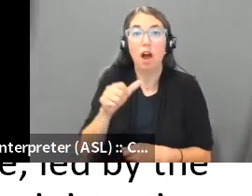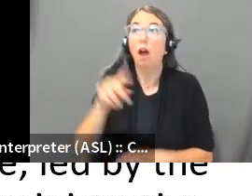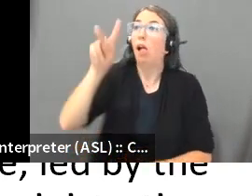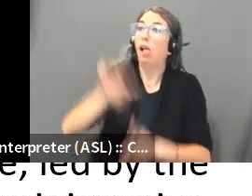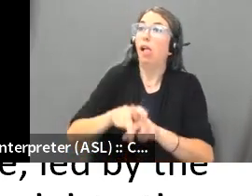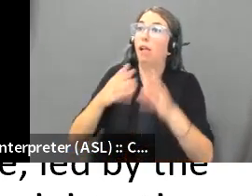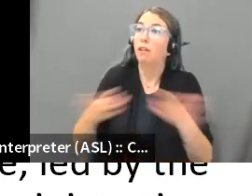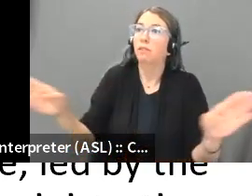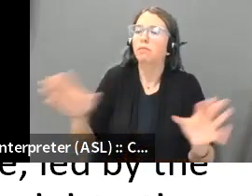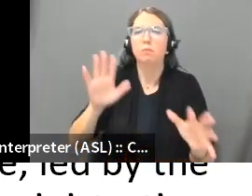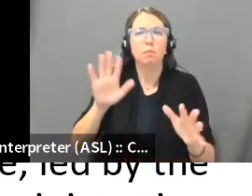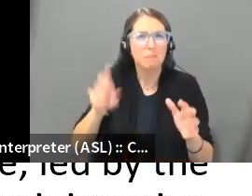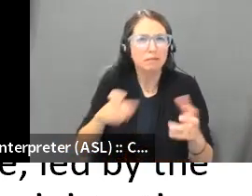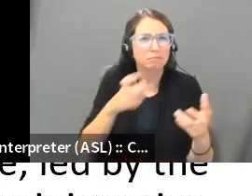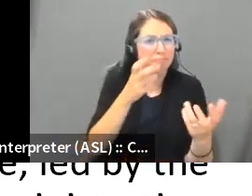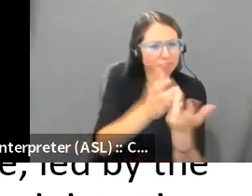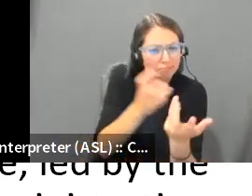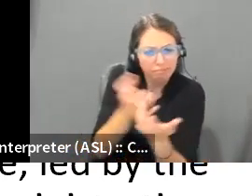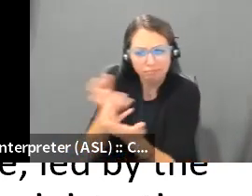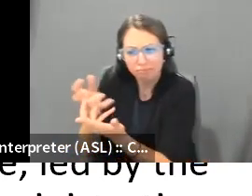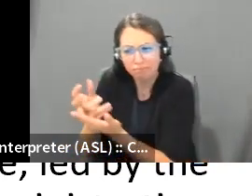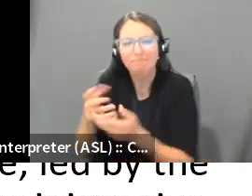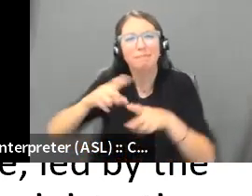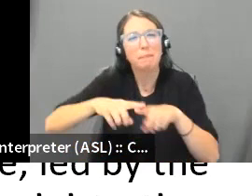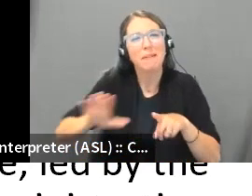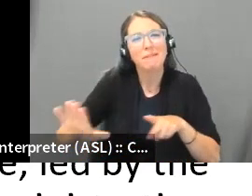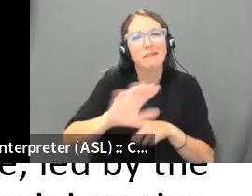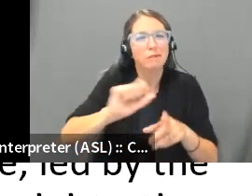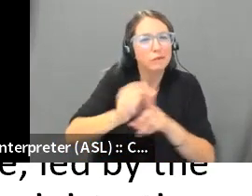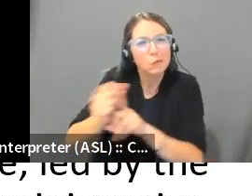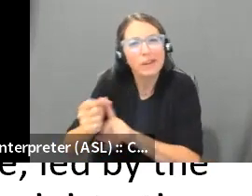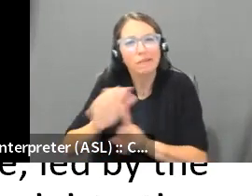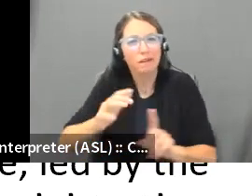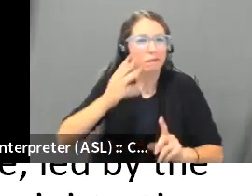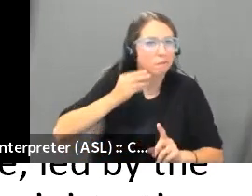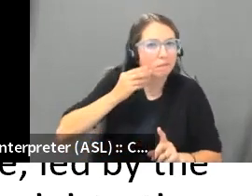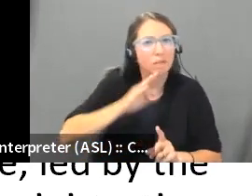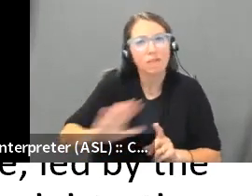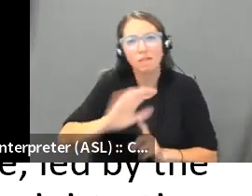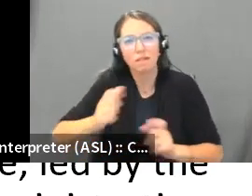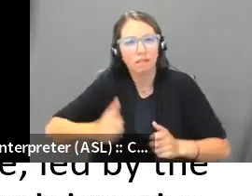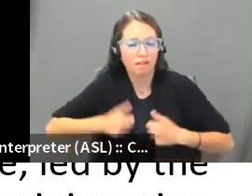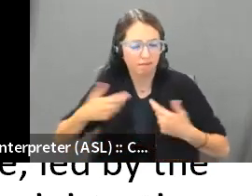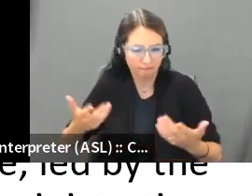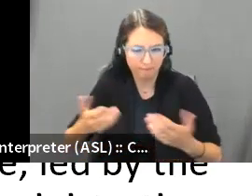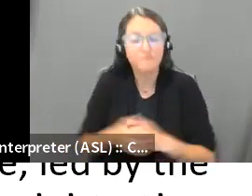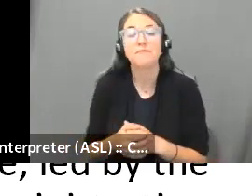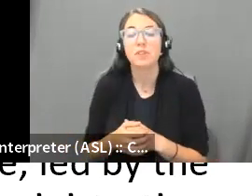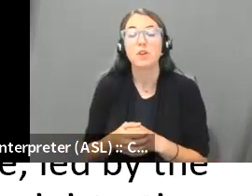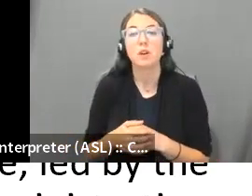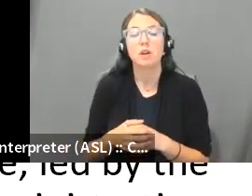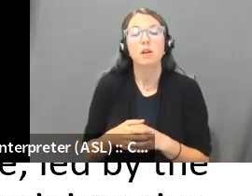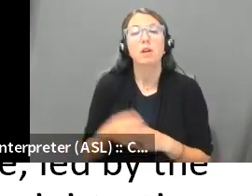us vary by county, city, neighborhood, and personal situations. So we have to think more creatively by building solutions that